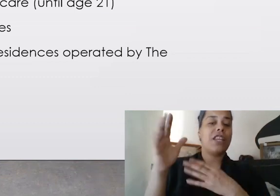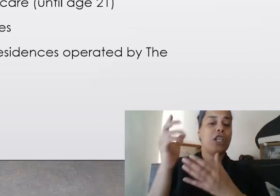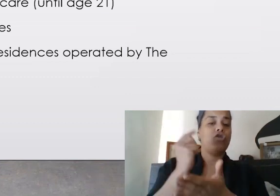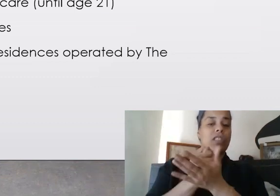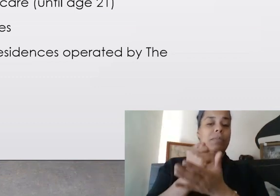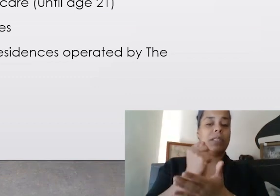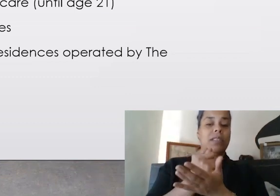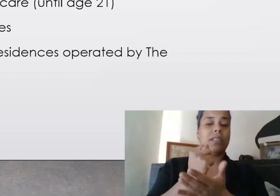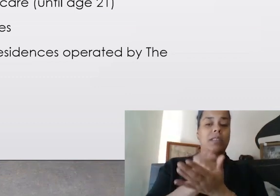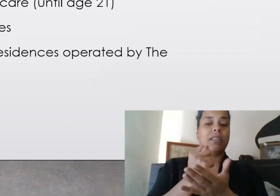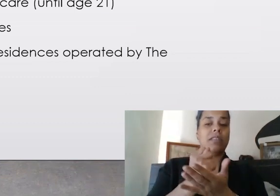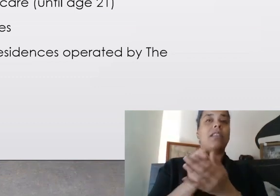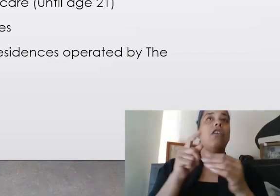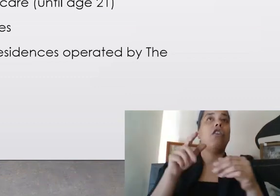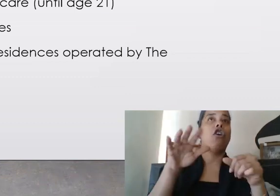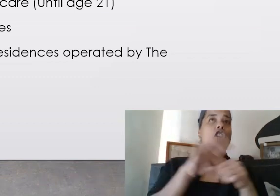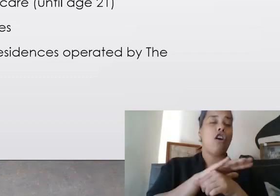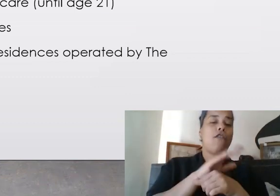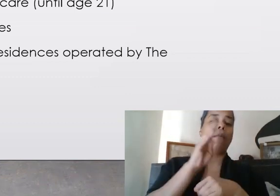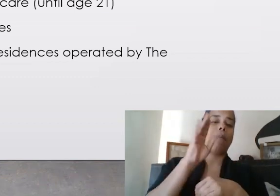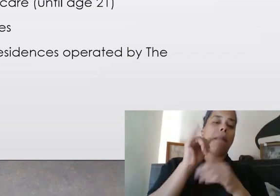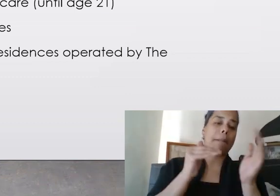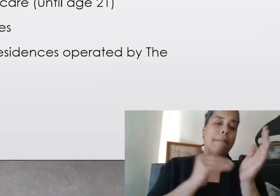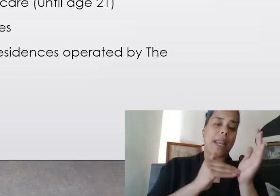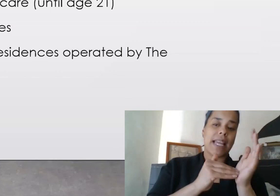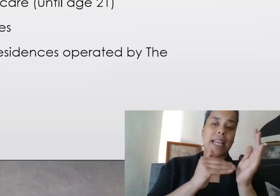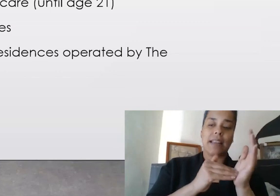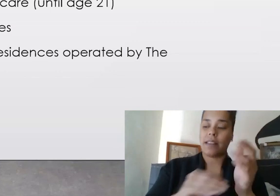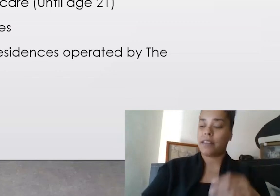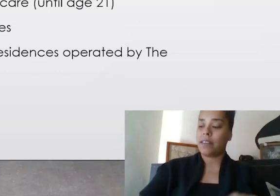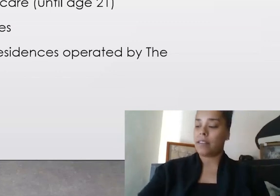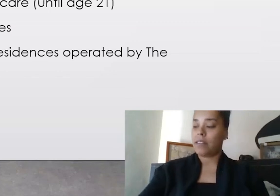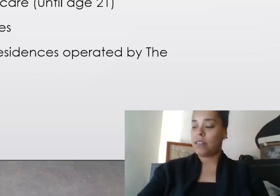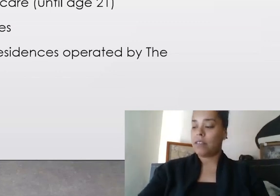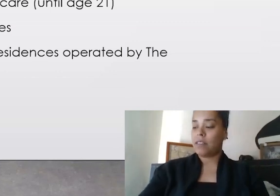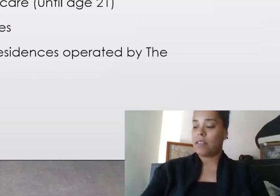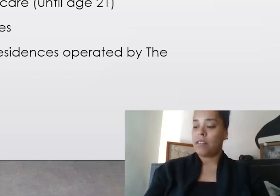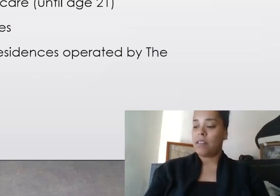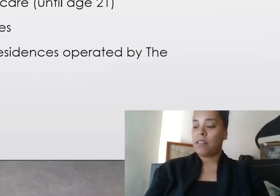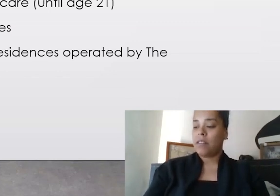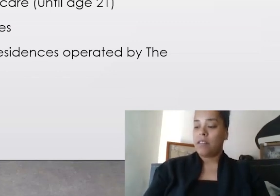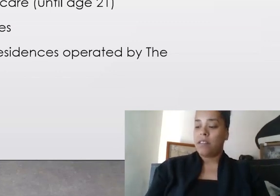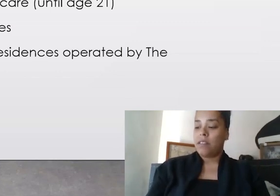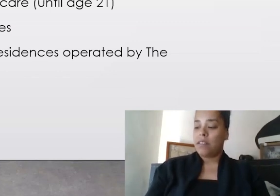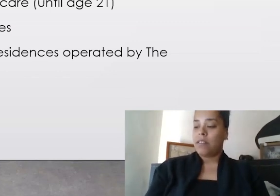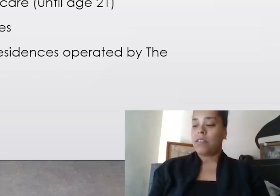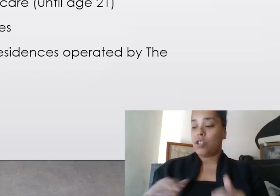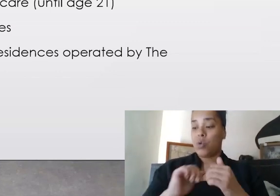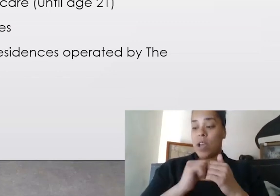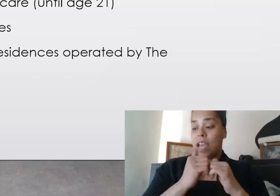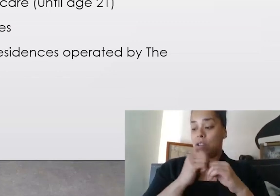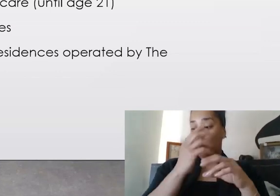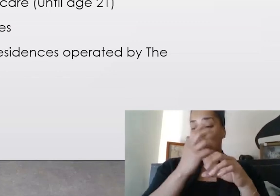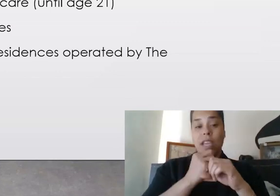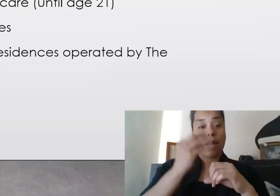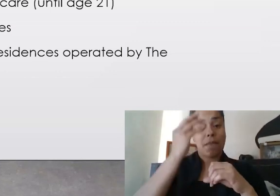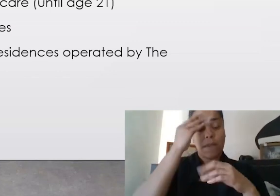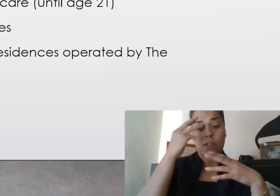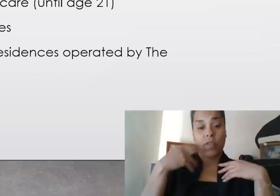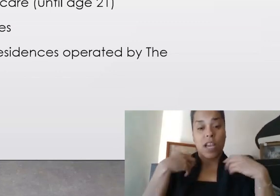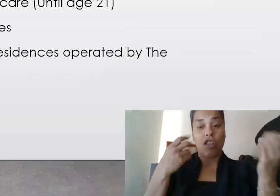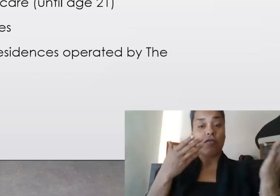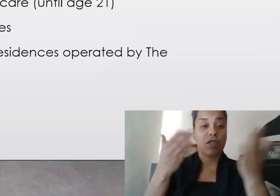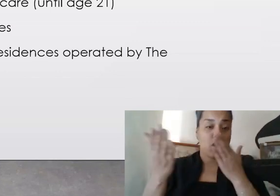are covered by Medicaid. So in order for you to get mental health services through